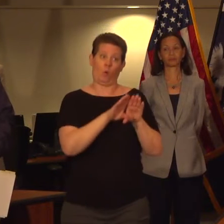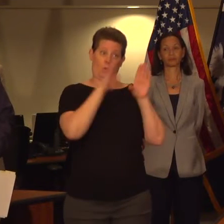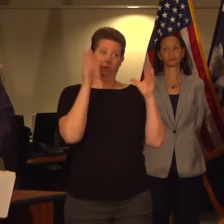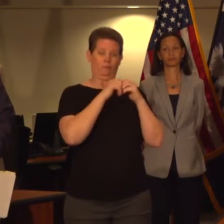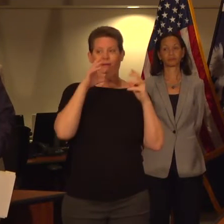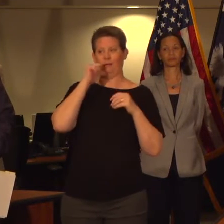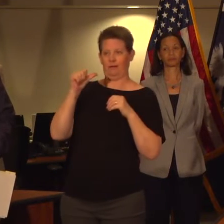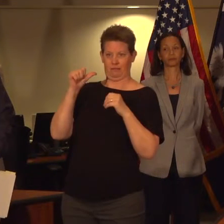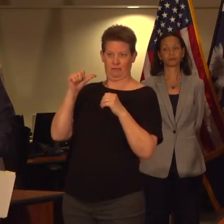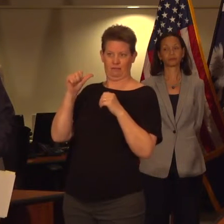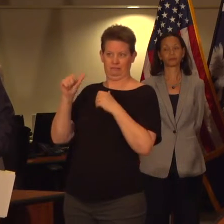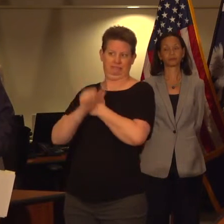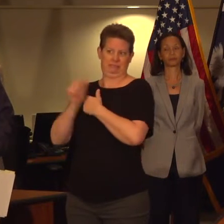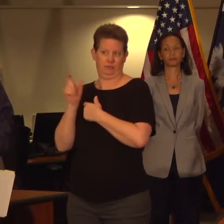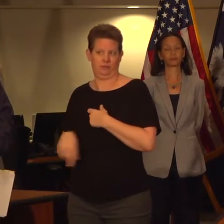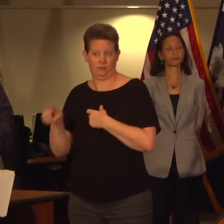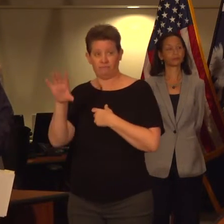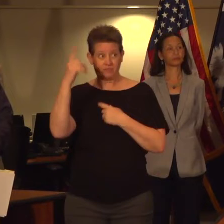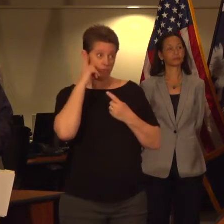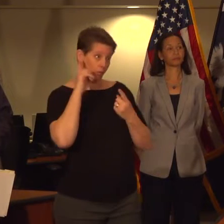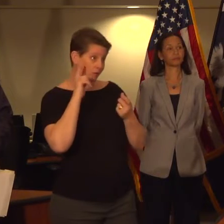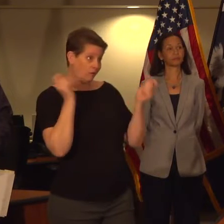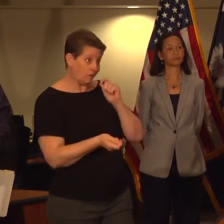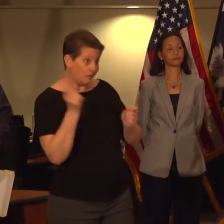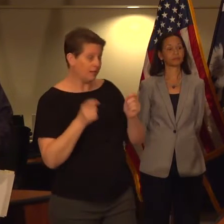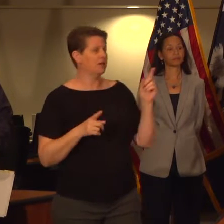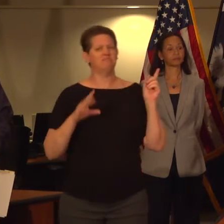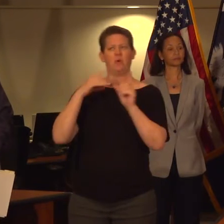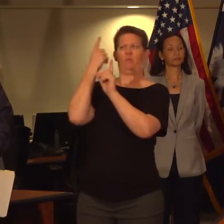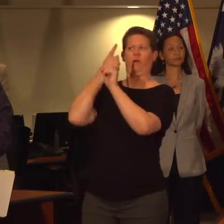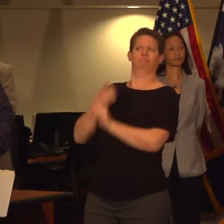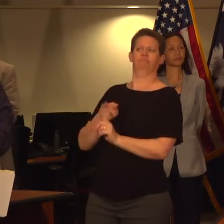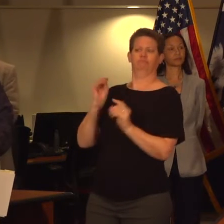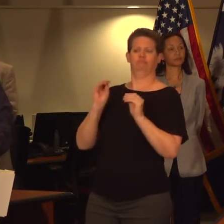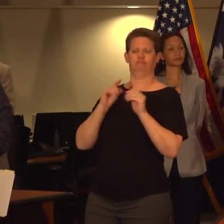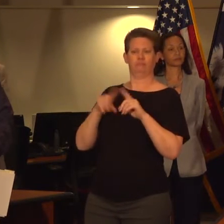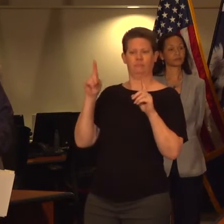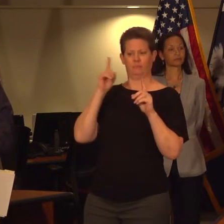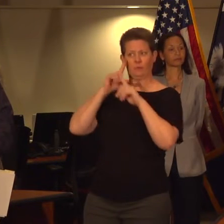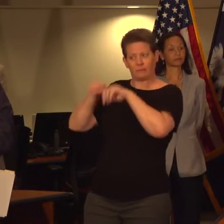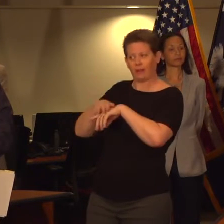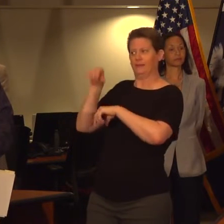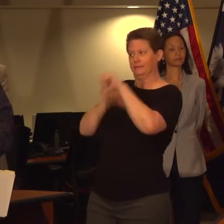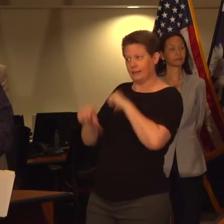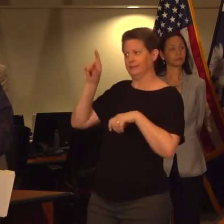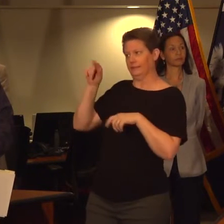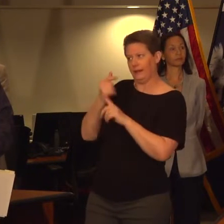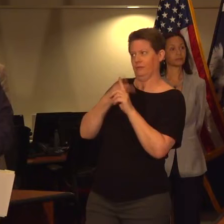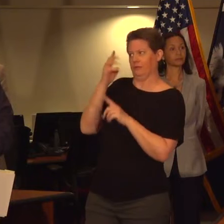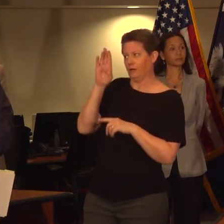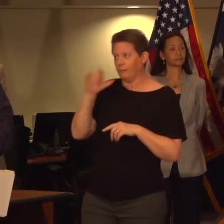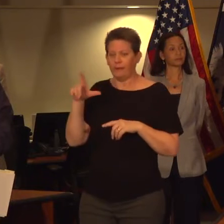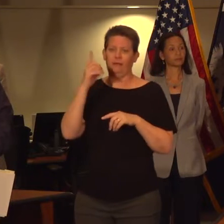data point that will cause you to change direction? There's no single data point, but we, of course, rely on the science, the data from Dr. Bell,